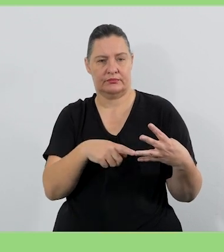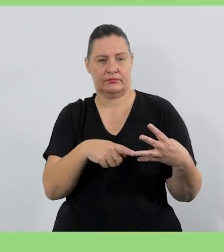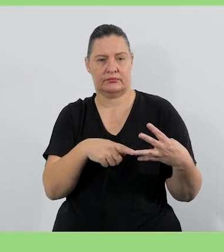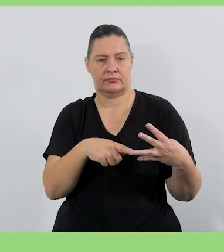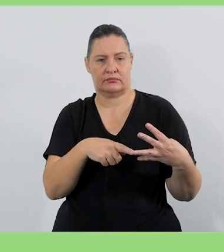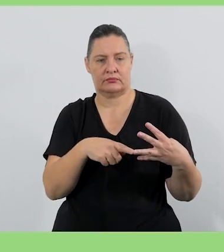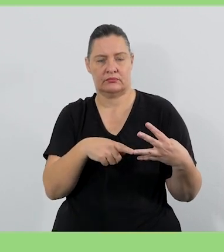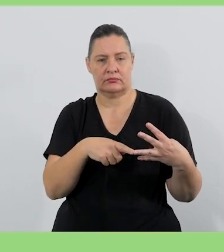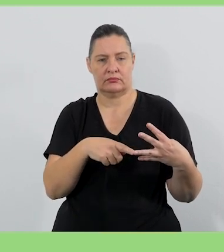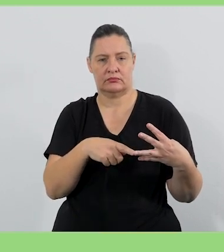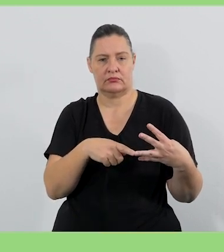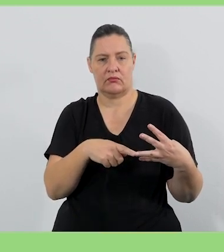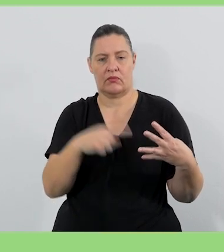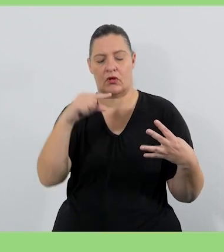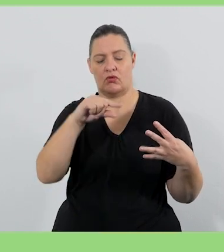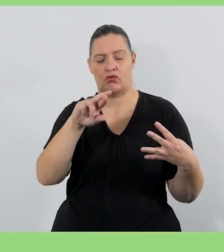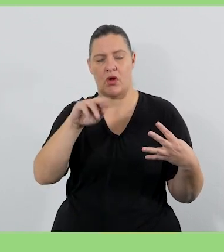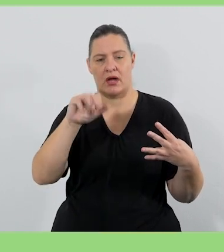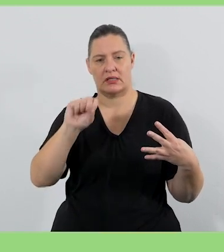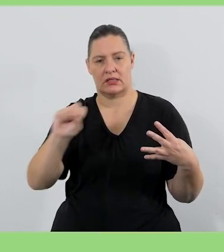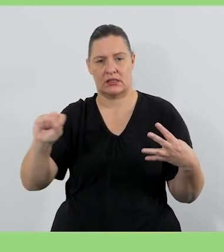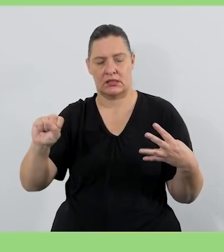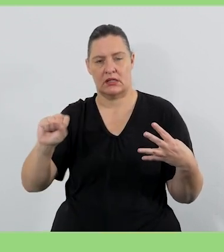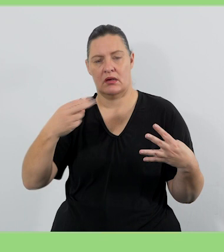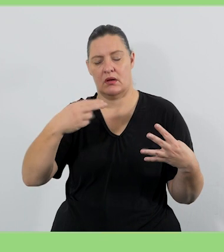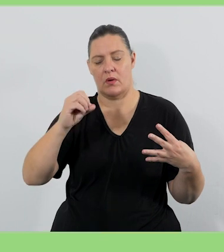Then we have the grasshopper.